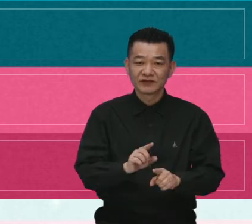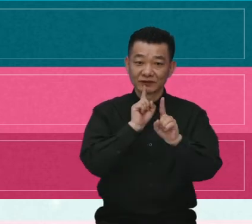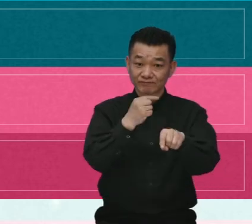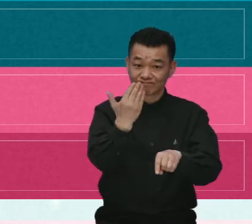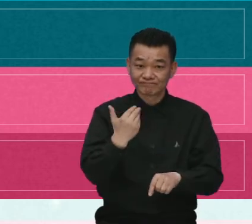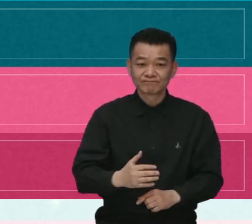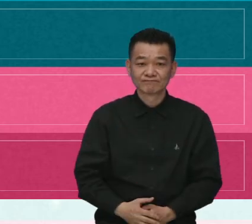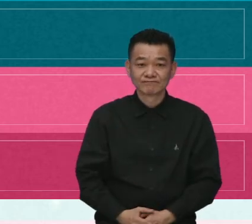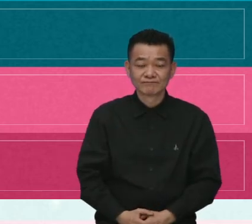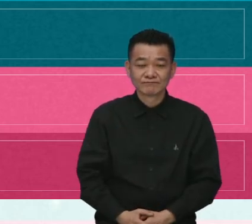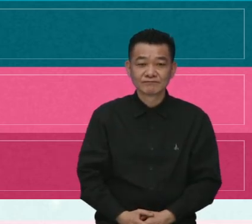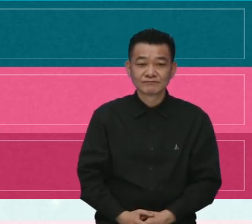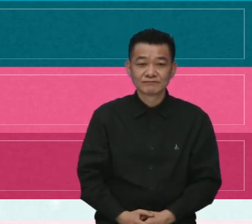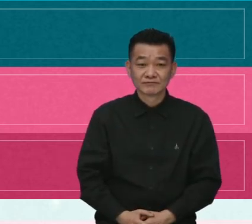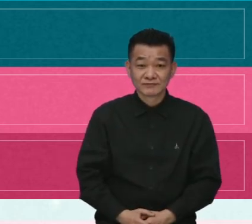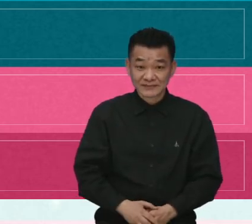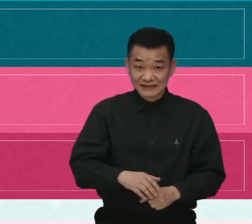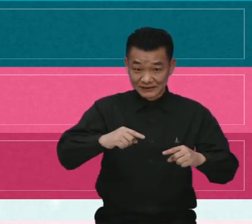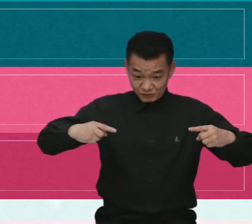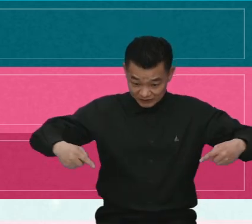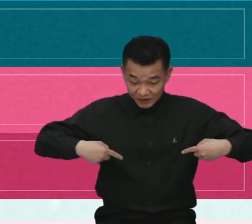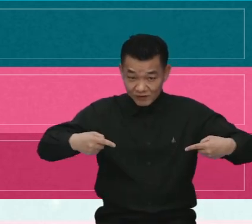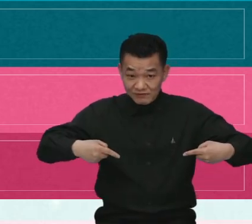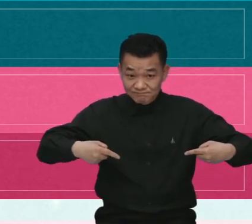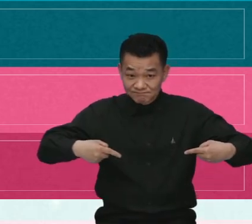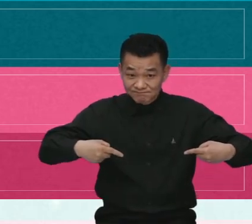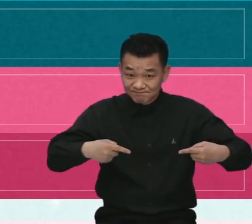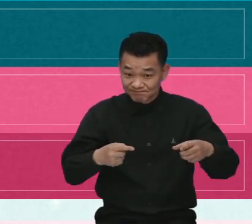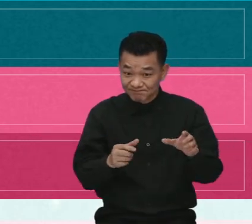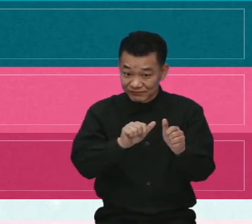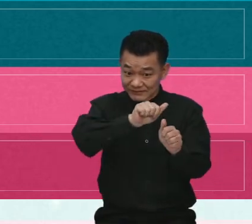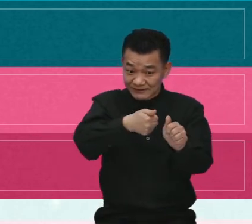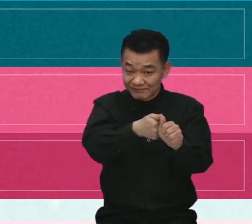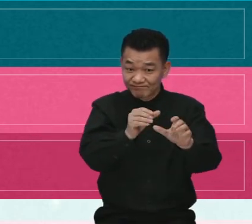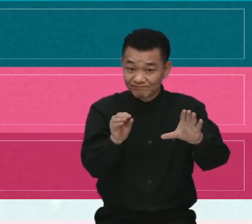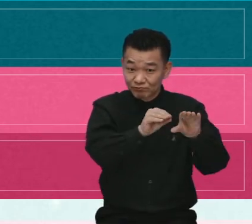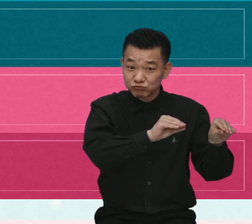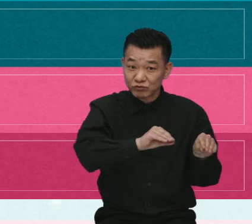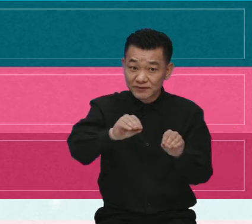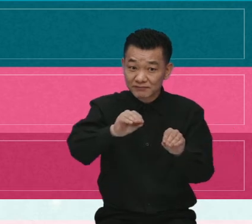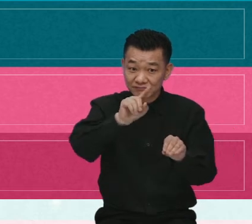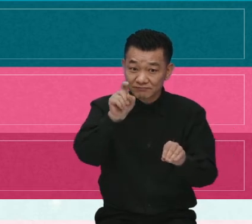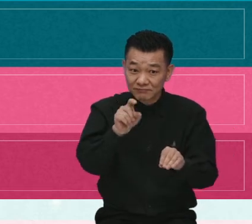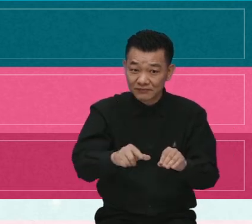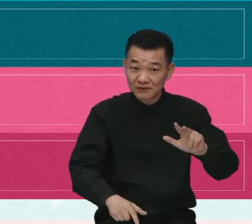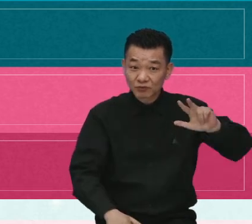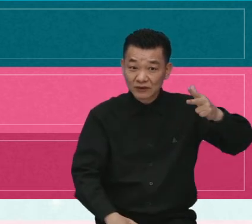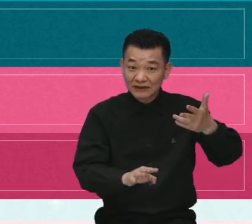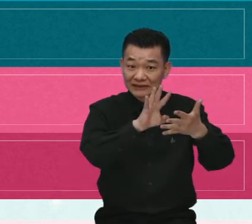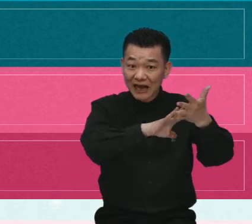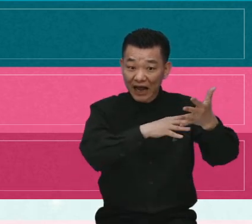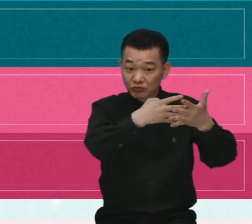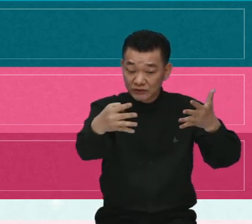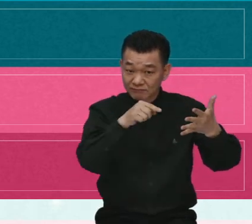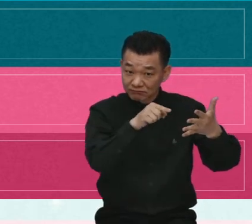What is your answer? A wheelchair fits into a mobility aid. Next, number